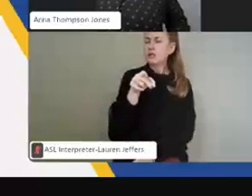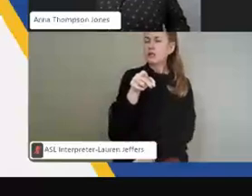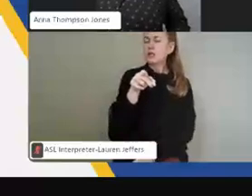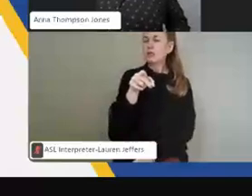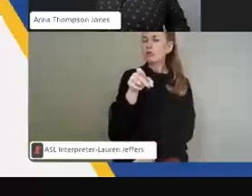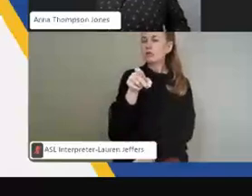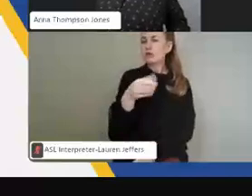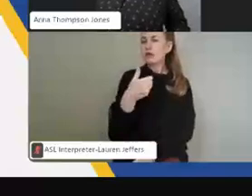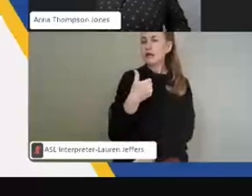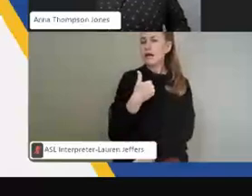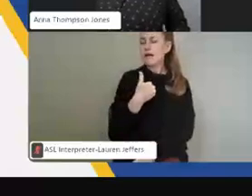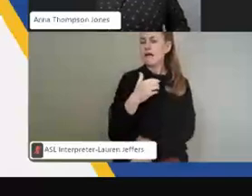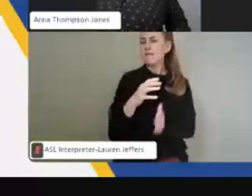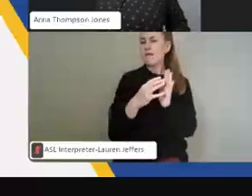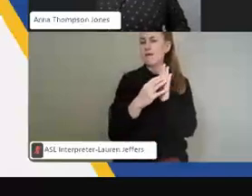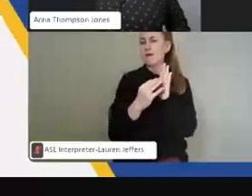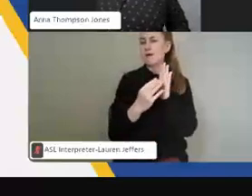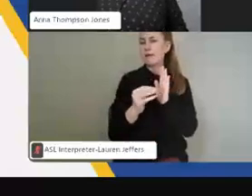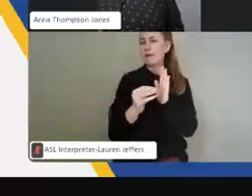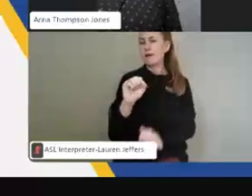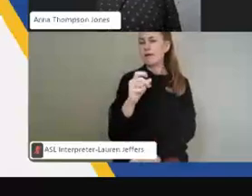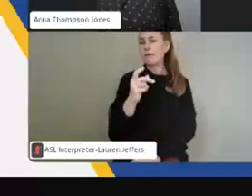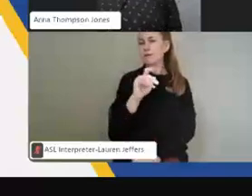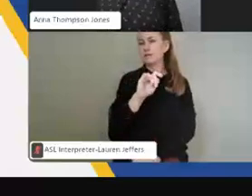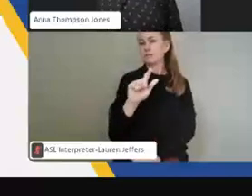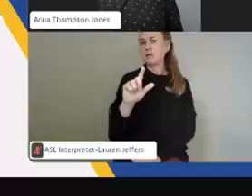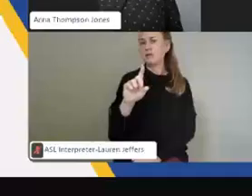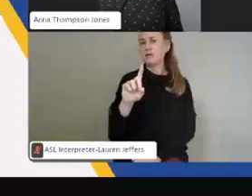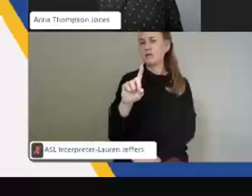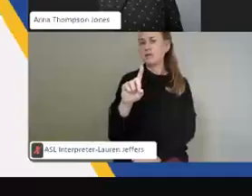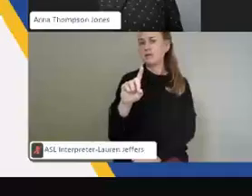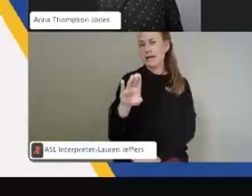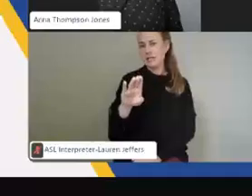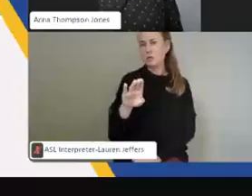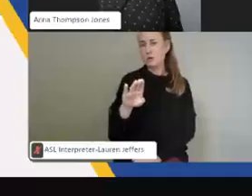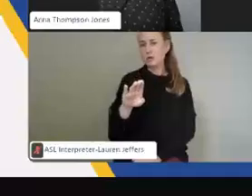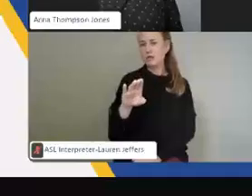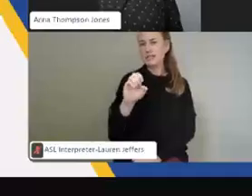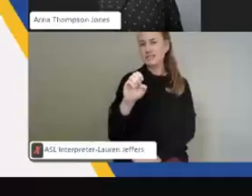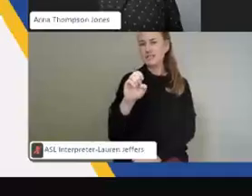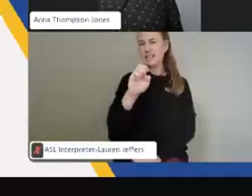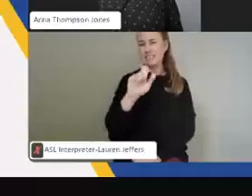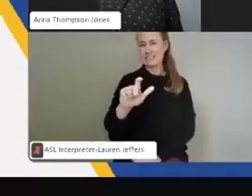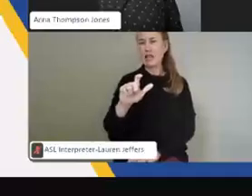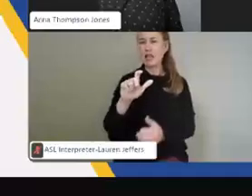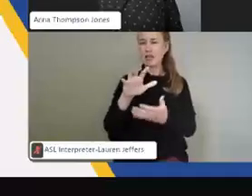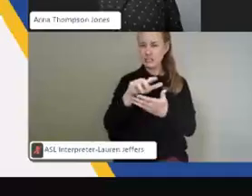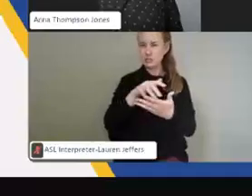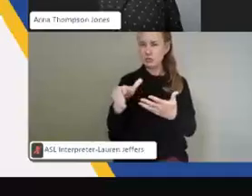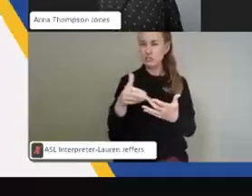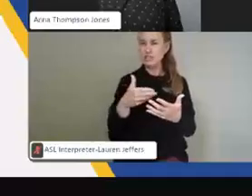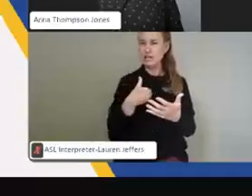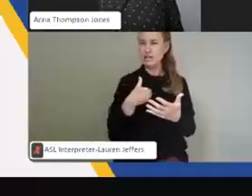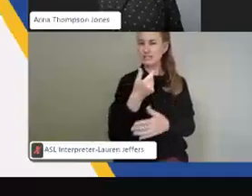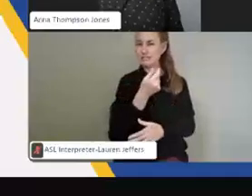their material a copy of the spill dashboard. It's an Excel sheet. It does have several tabs. We are working on a